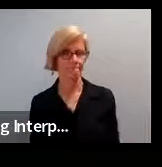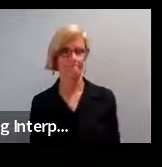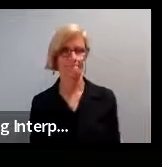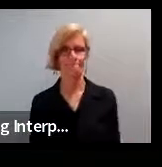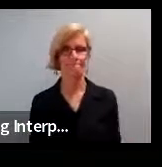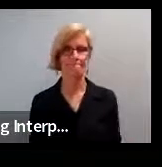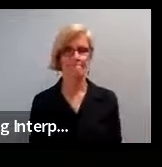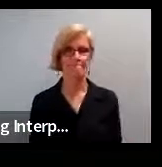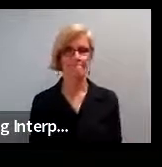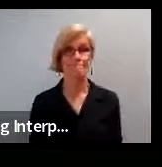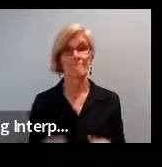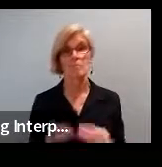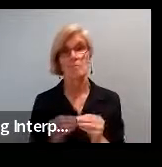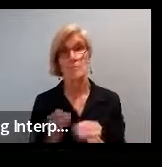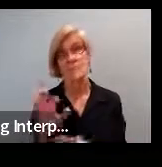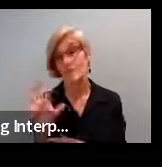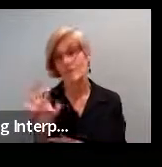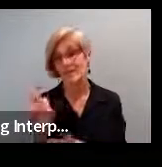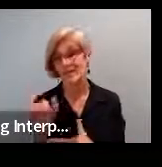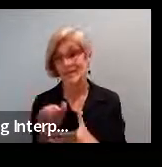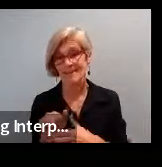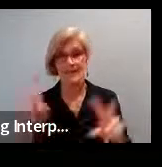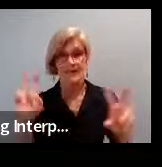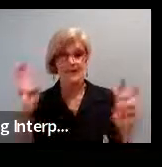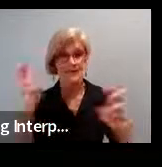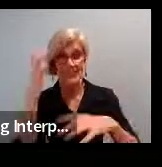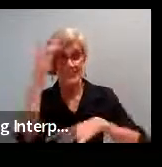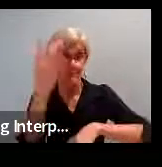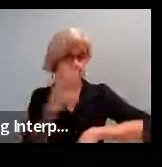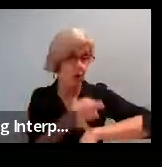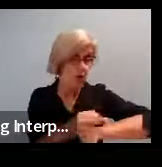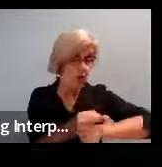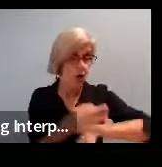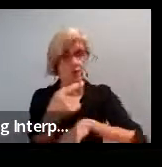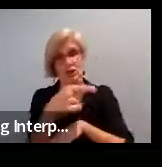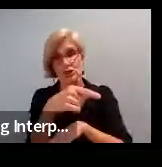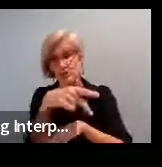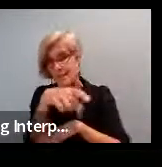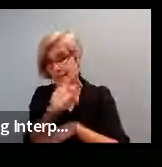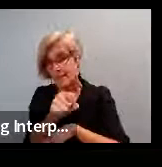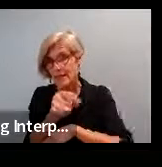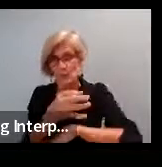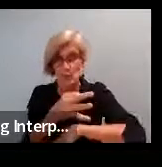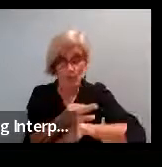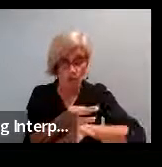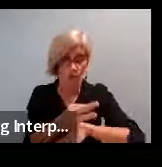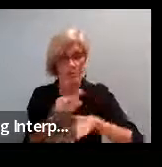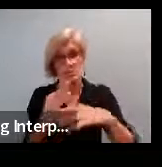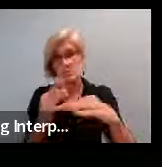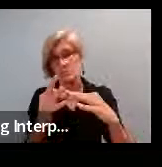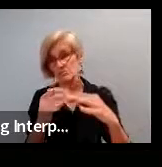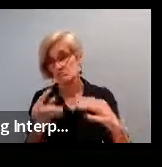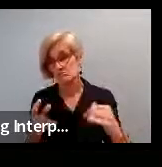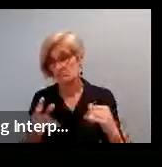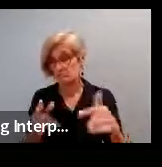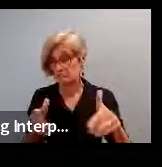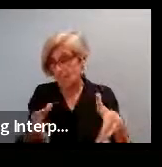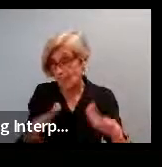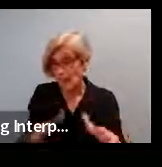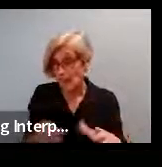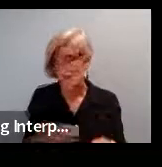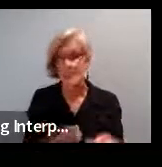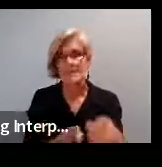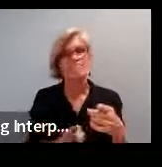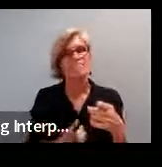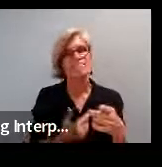Question 9, are smartwatches allowed, GPS watch, etc.? Smartwatches have not been allowed in the past, but we are going to revisit